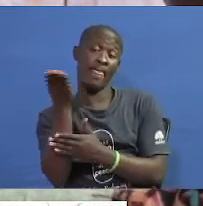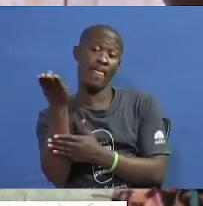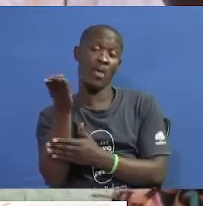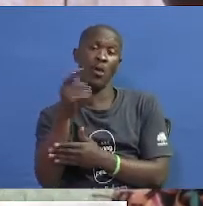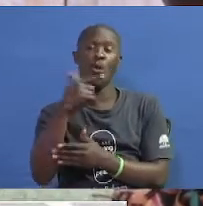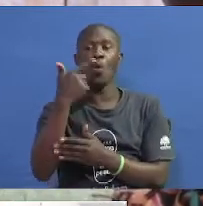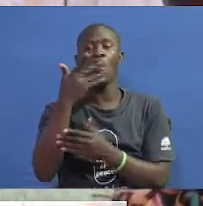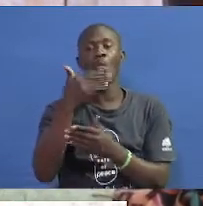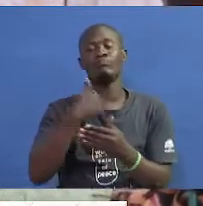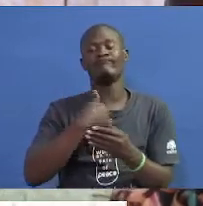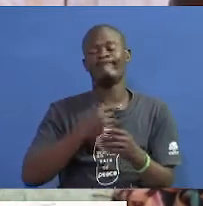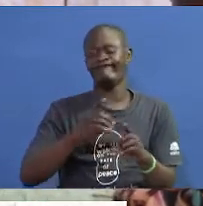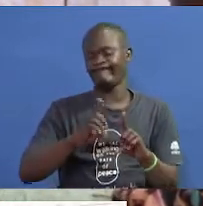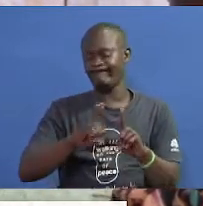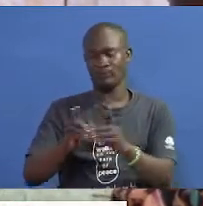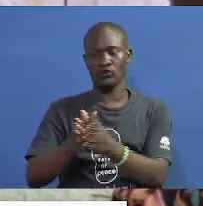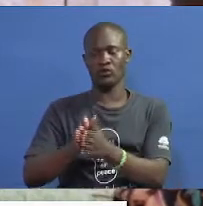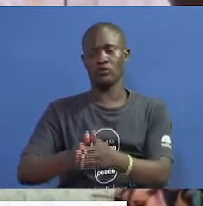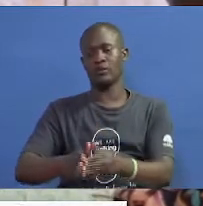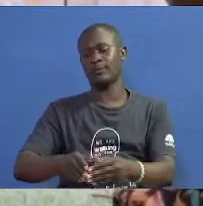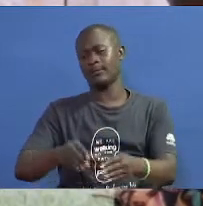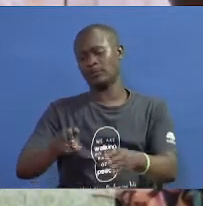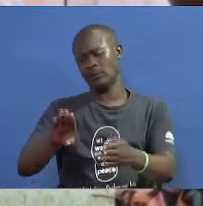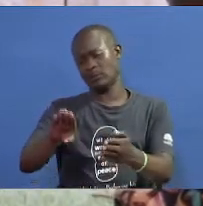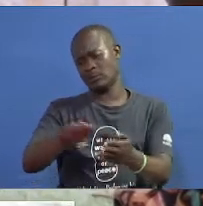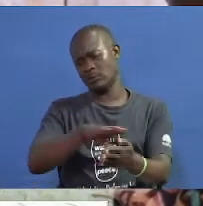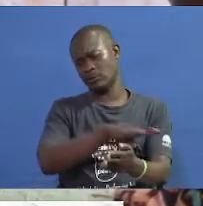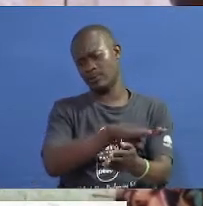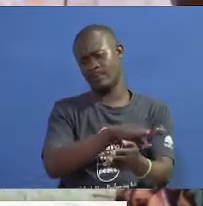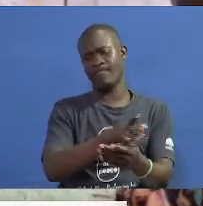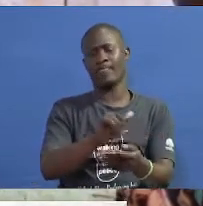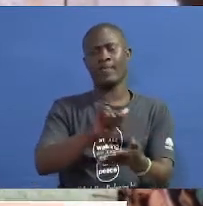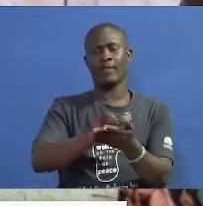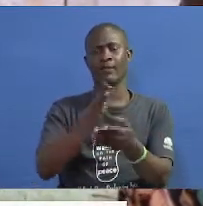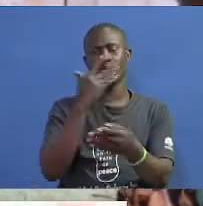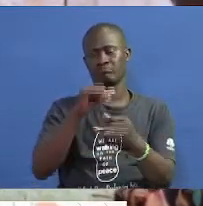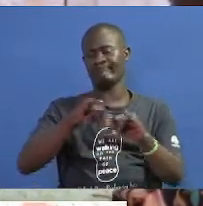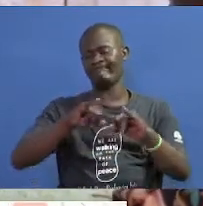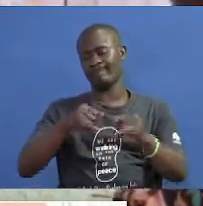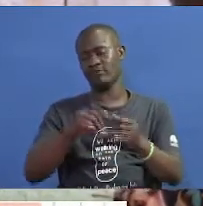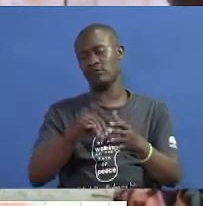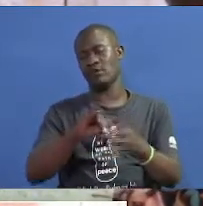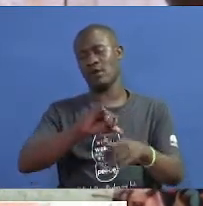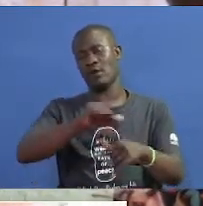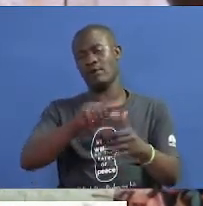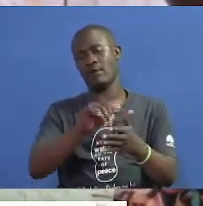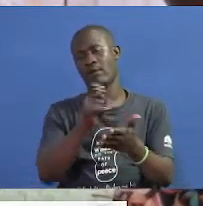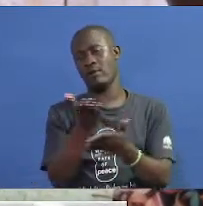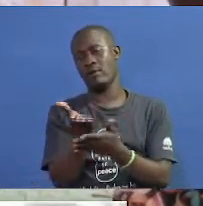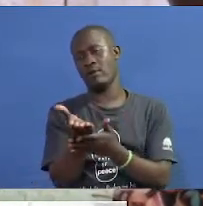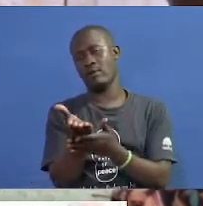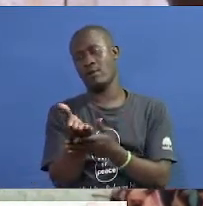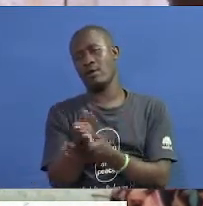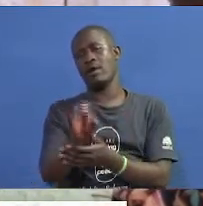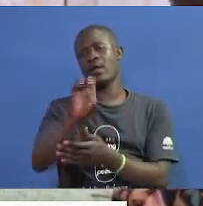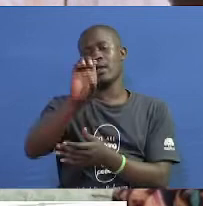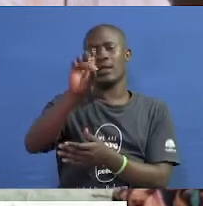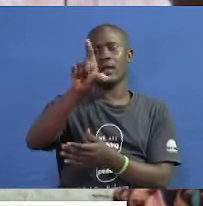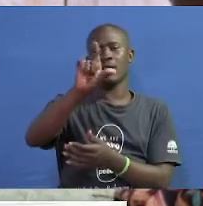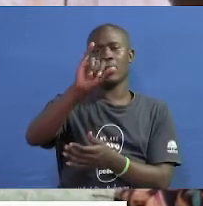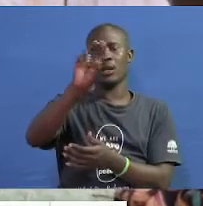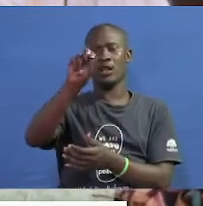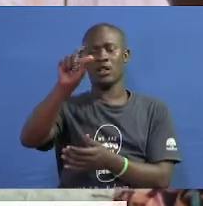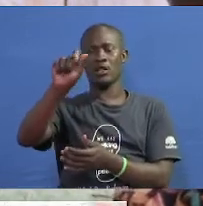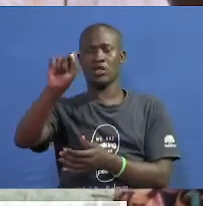ones who do the scanning and interpret it. So that's what's really new about this, is that the clinicians